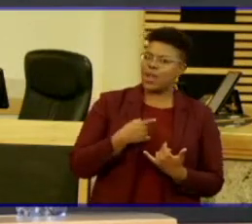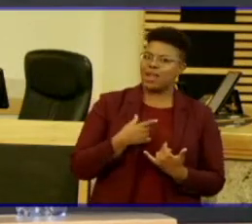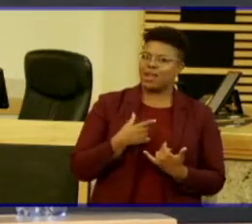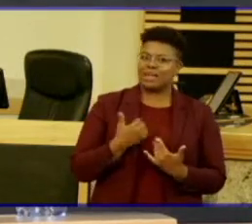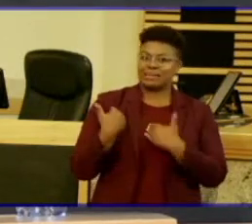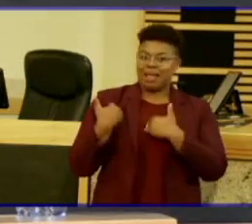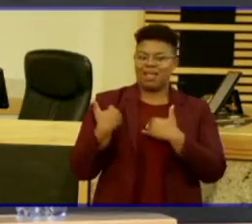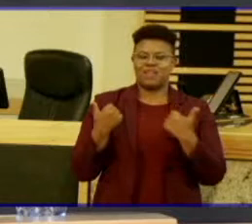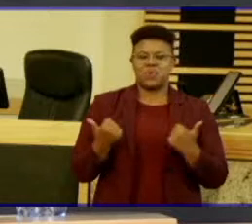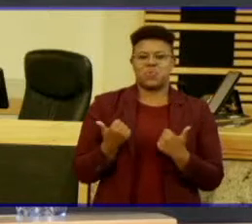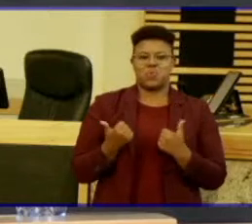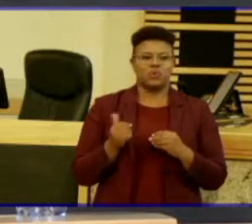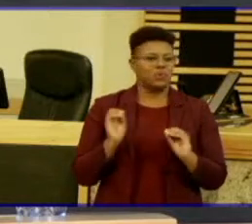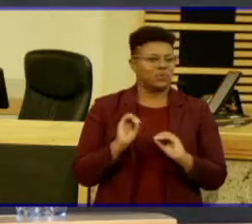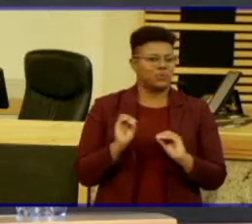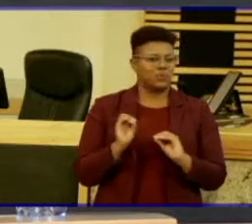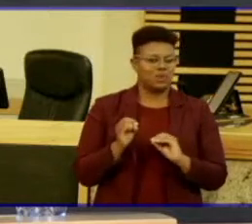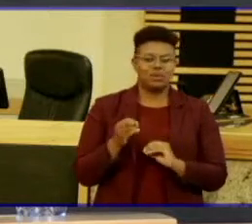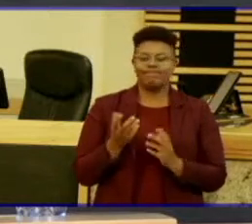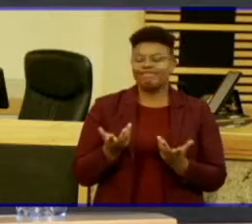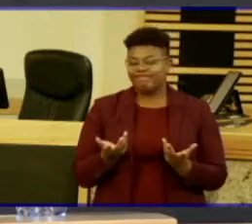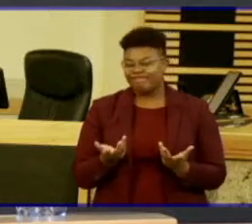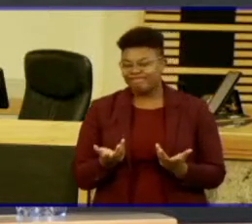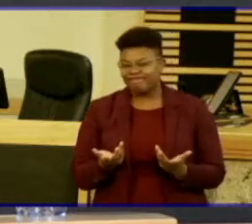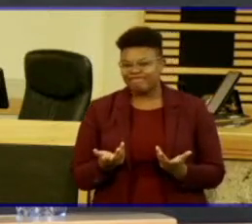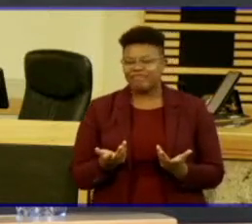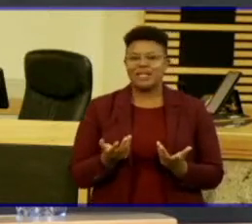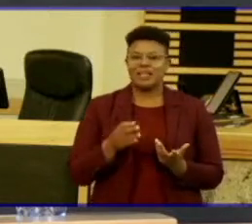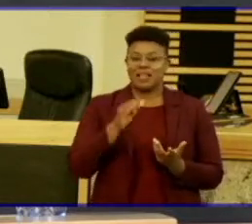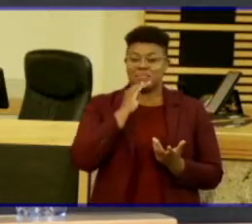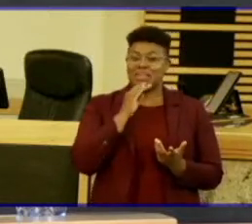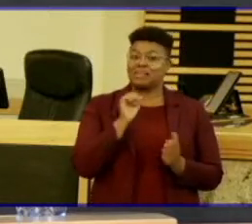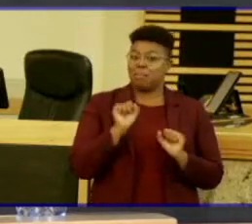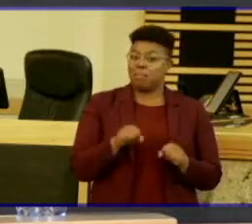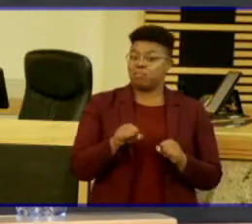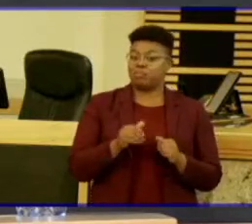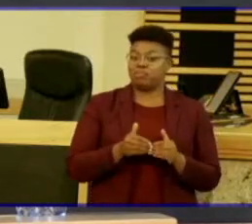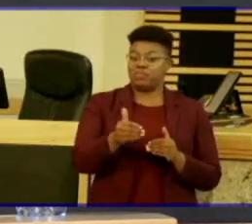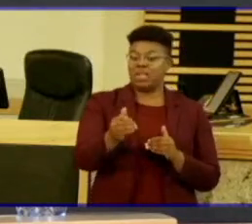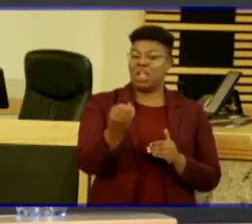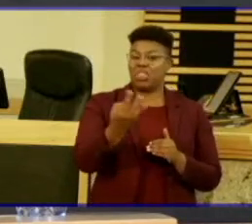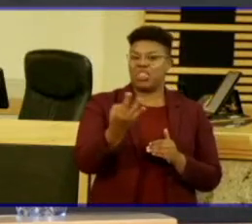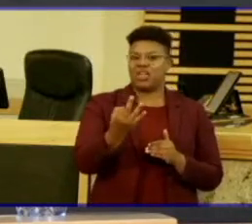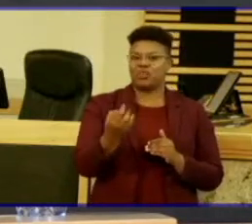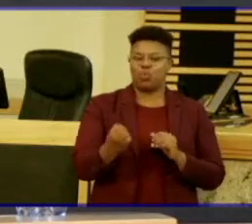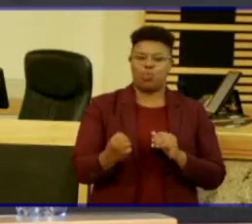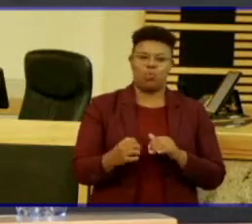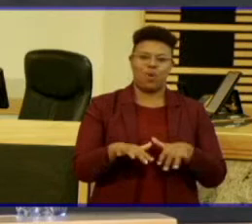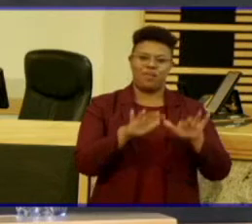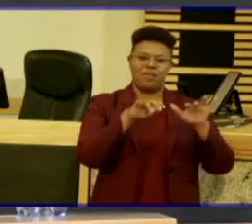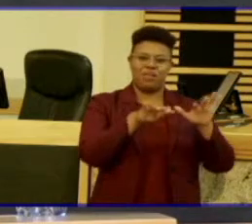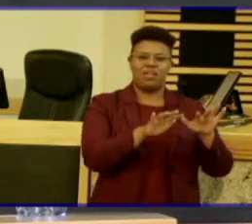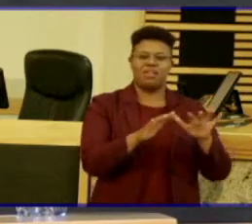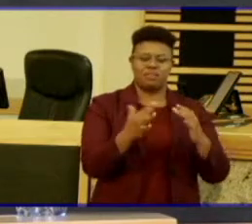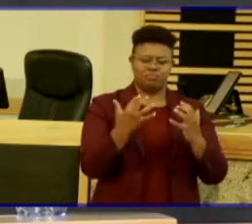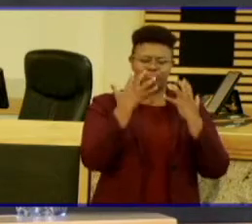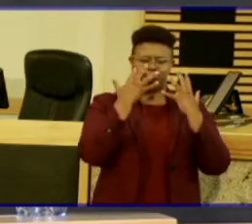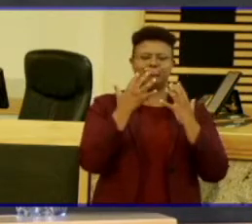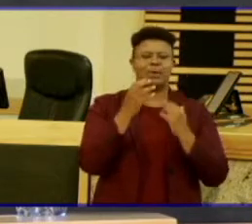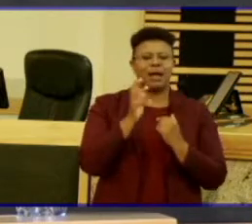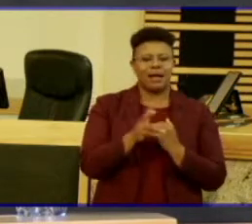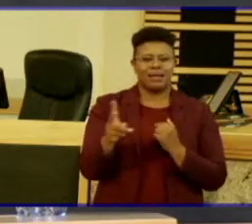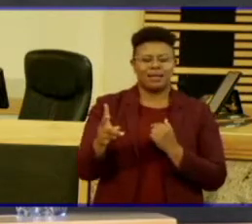and in fact, we may very well be hit by a third wave. The virus is still dangerous, particularly when we still